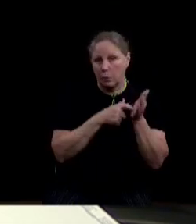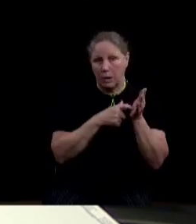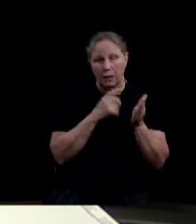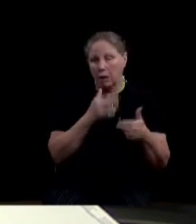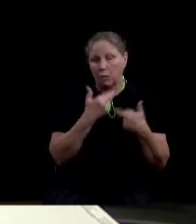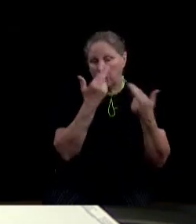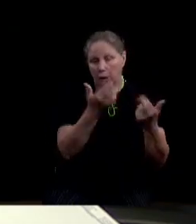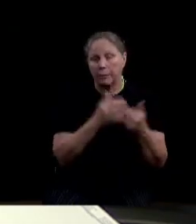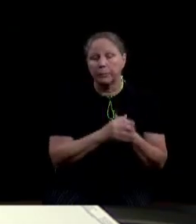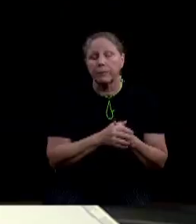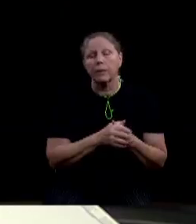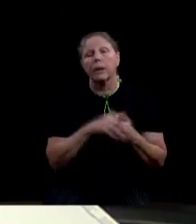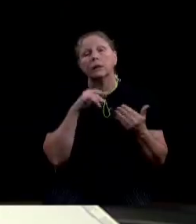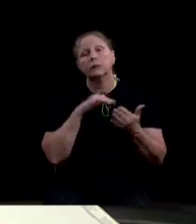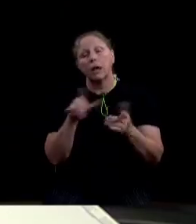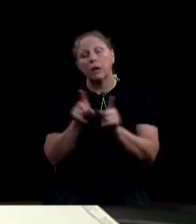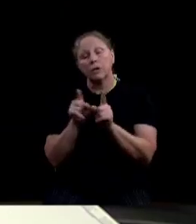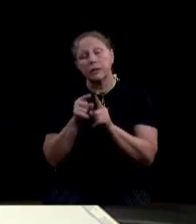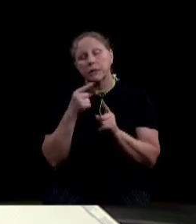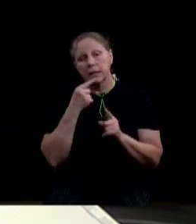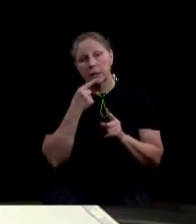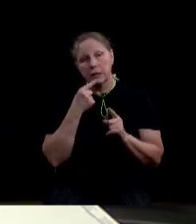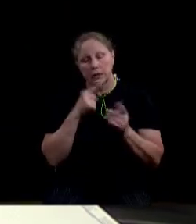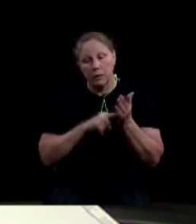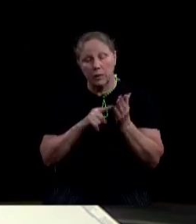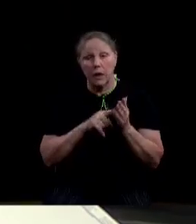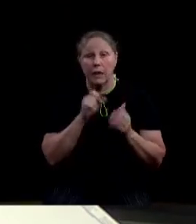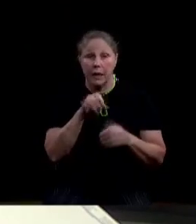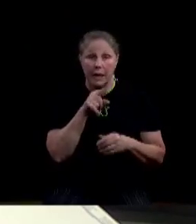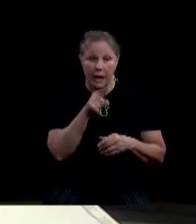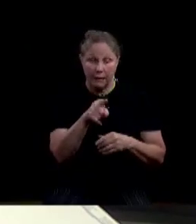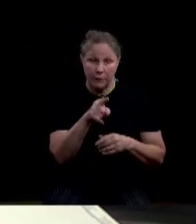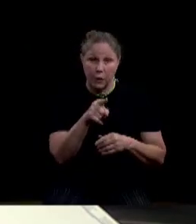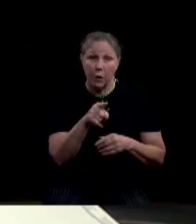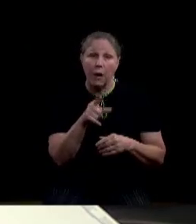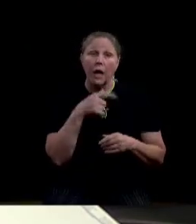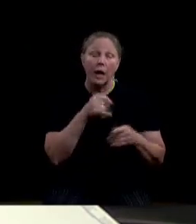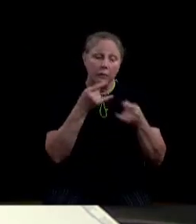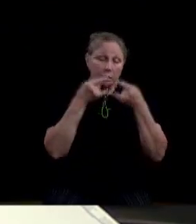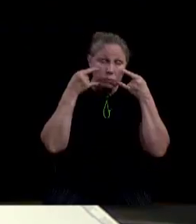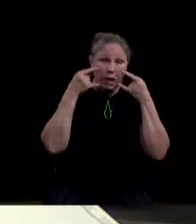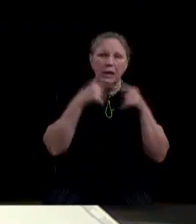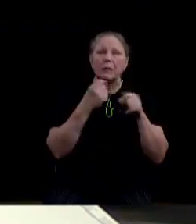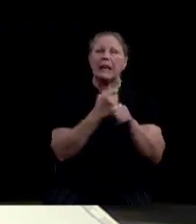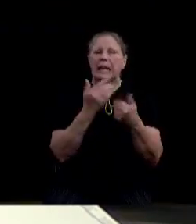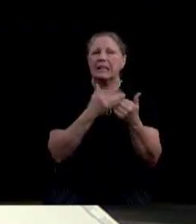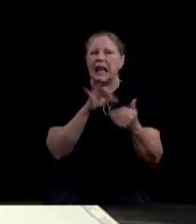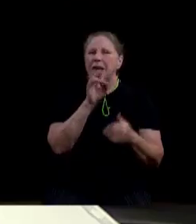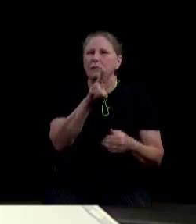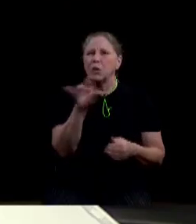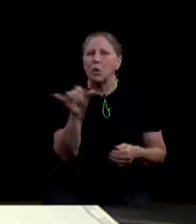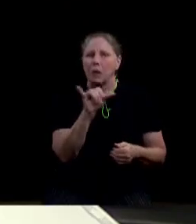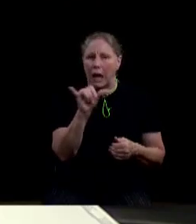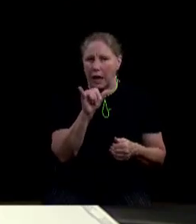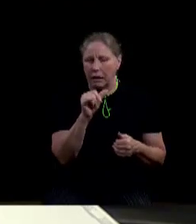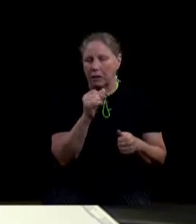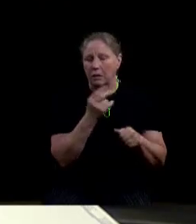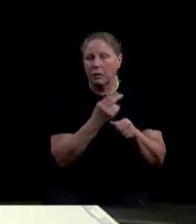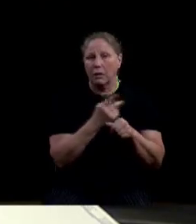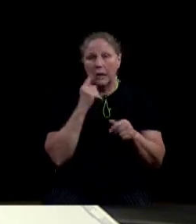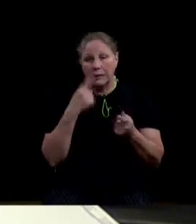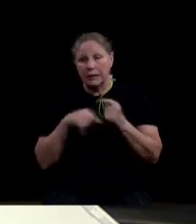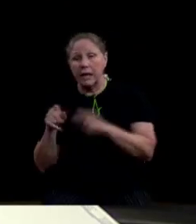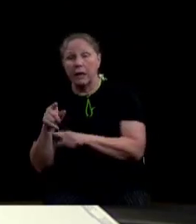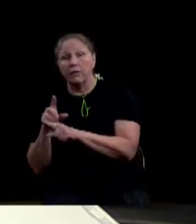more likely to contract influenza-like illnesses if a cloth mask is used versus no cloth at all. A more recent